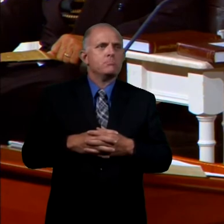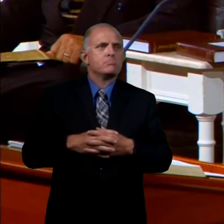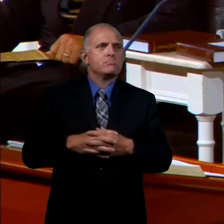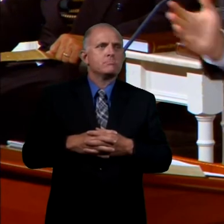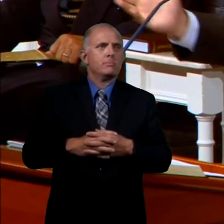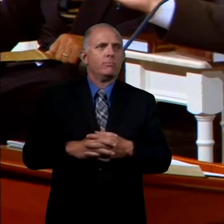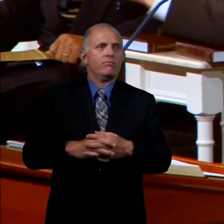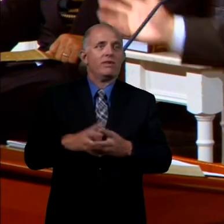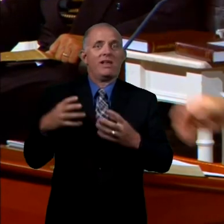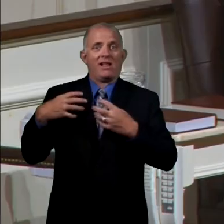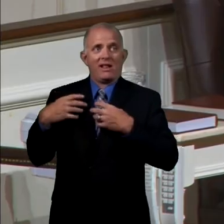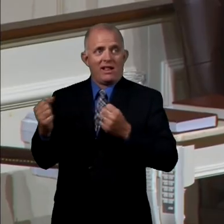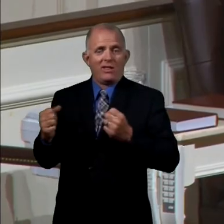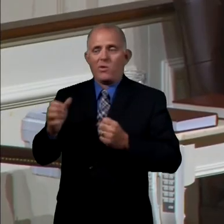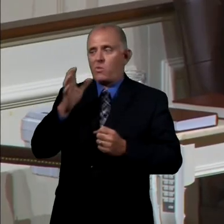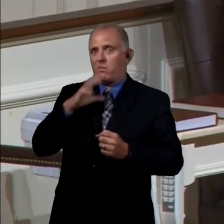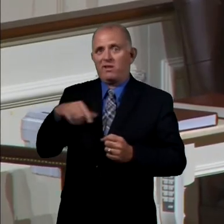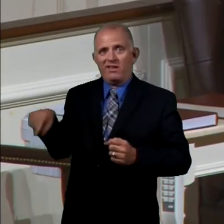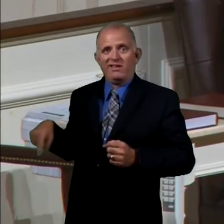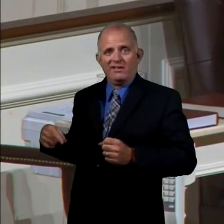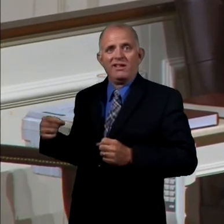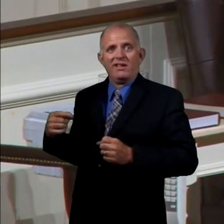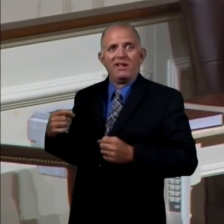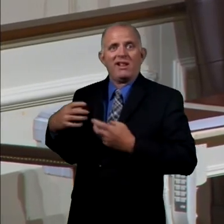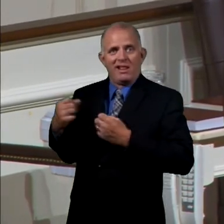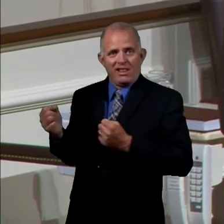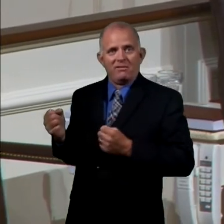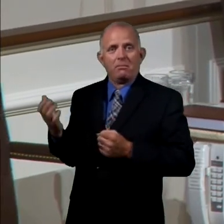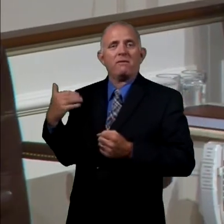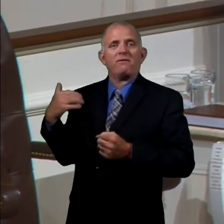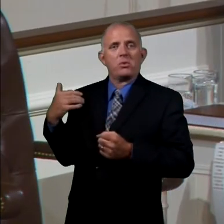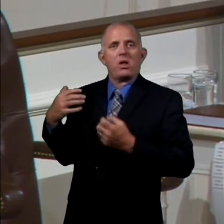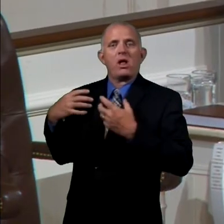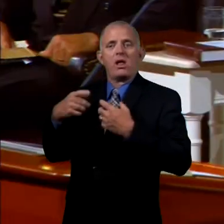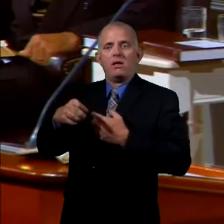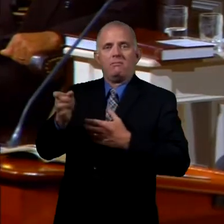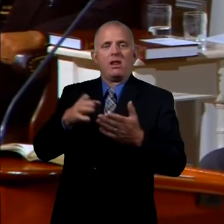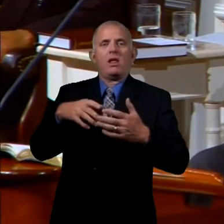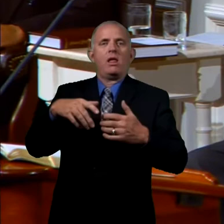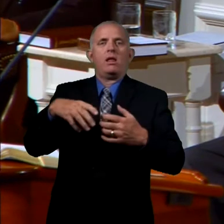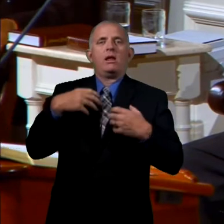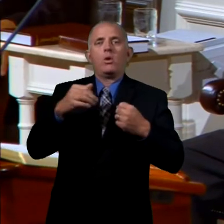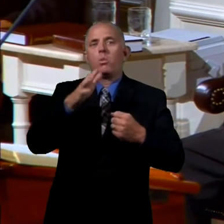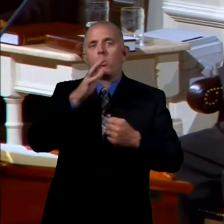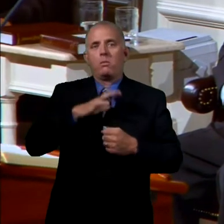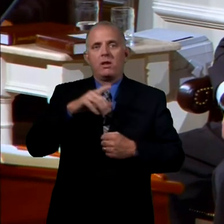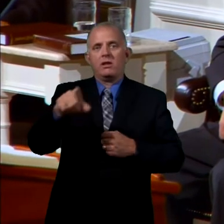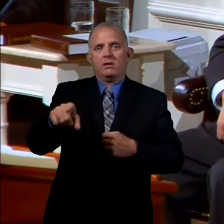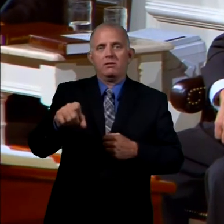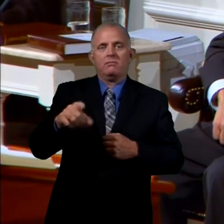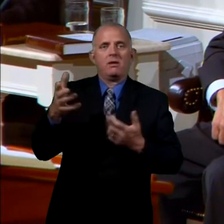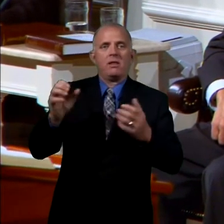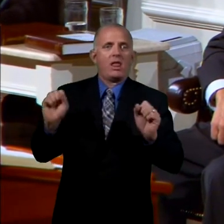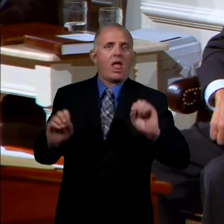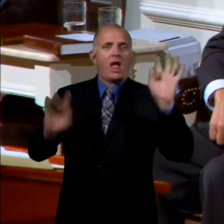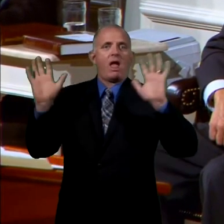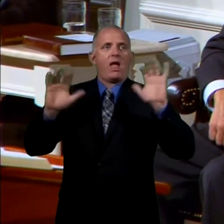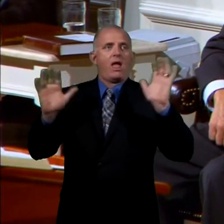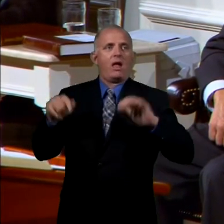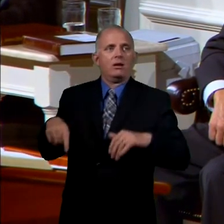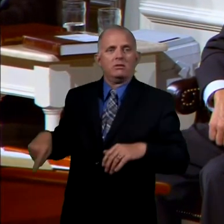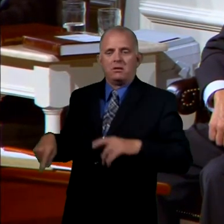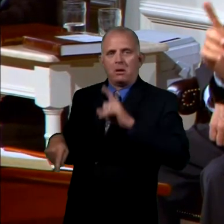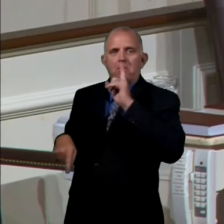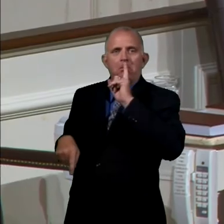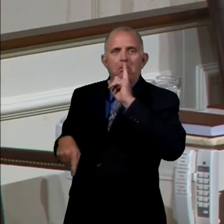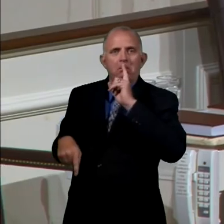lady, did all the crowd give him a standing ovation? Did the lady say much? We don't know. We don't see that.